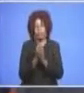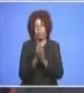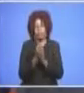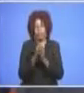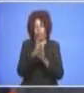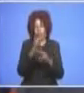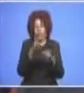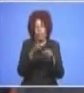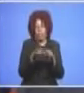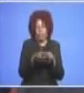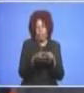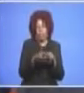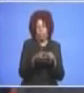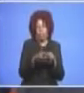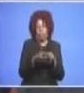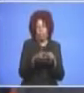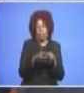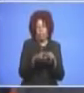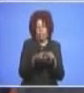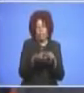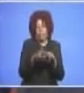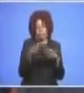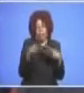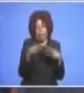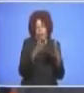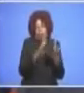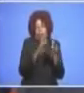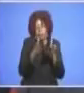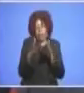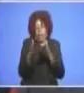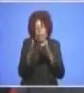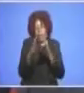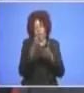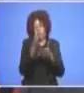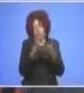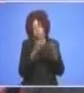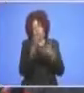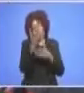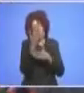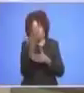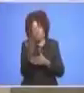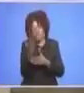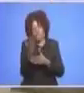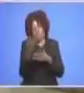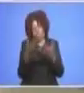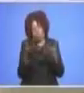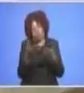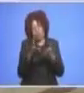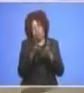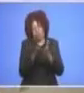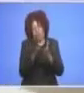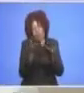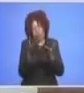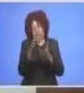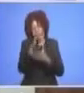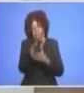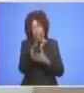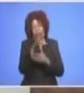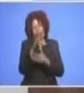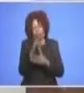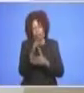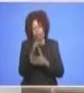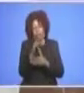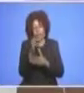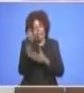say, have a plan, I'm going to draw some trees or some boats or some planes. I don't